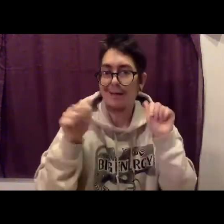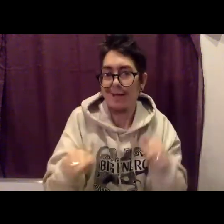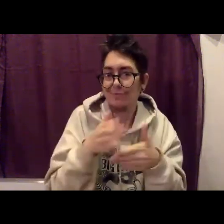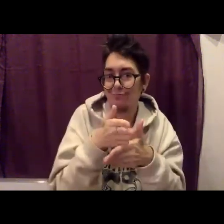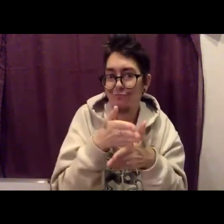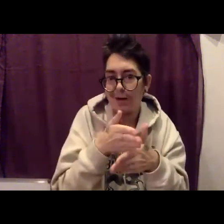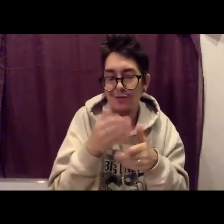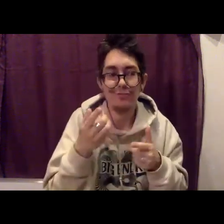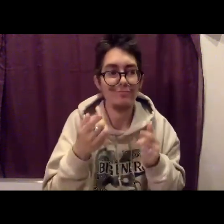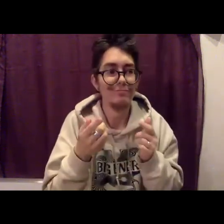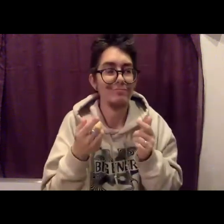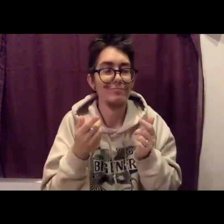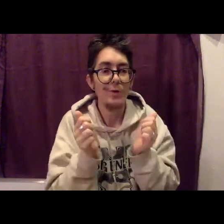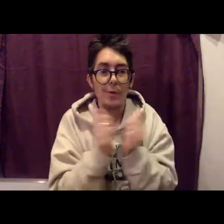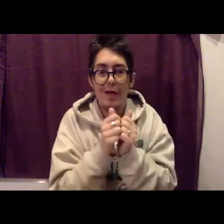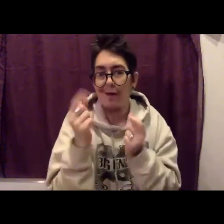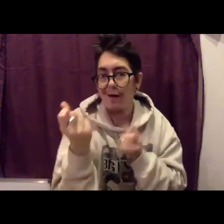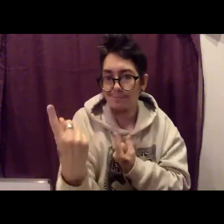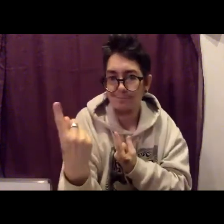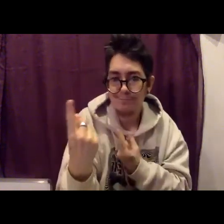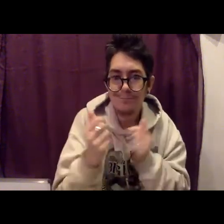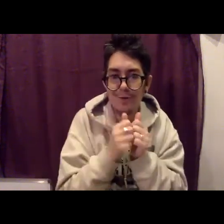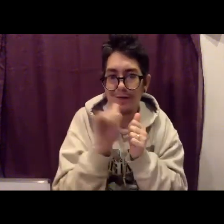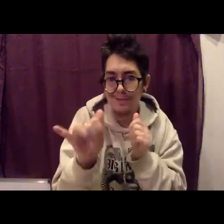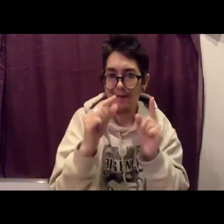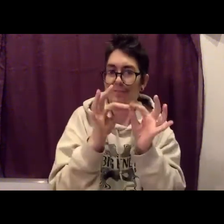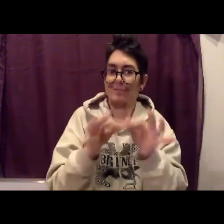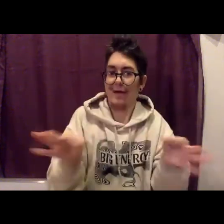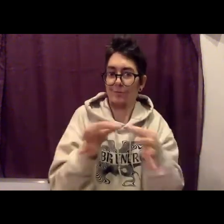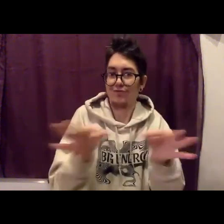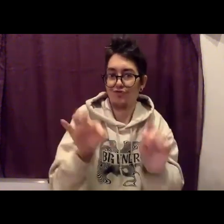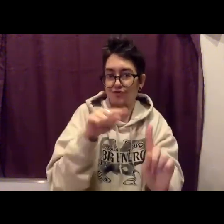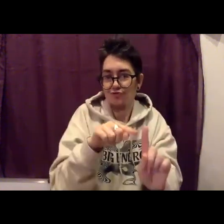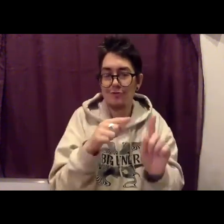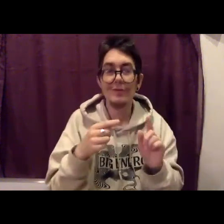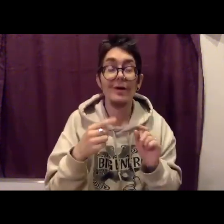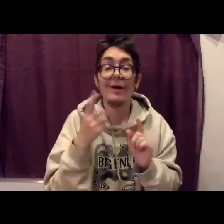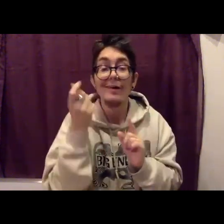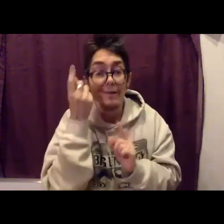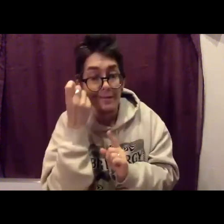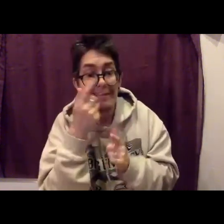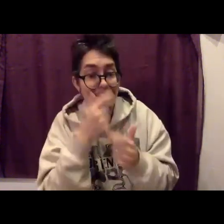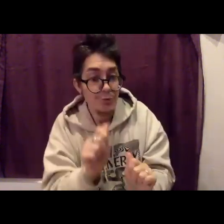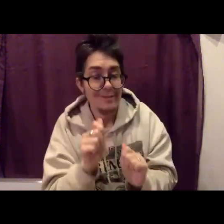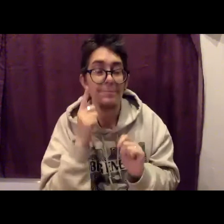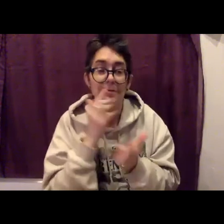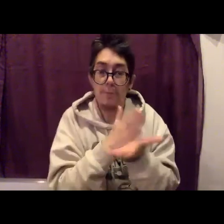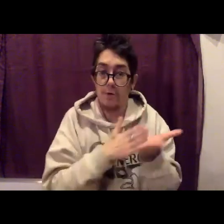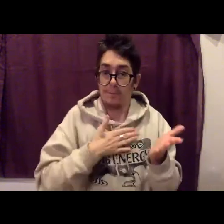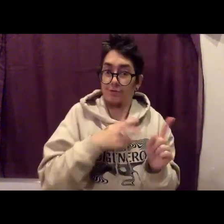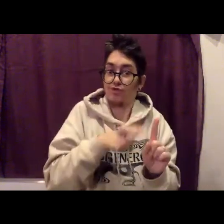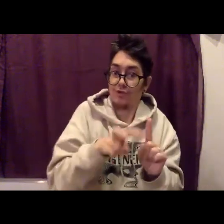just wanted to say, share my journey and my experience with that, and that I understand and emphasize, and especially the part about